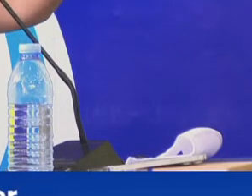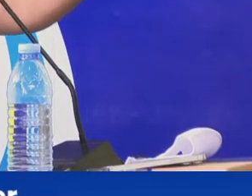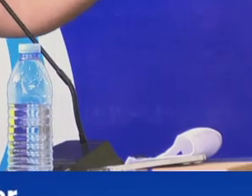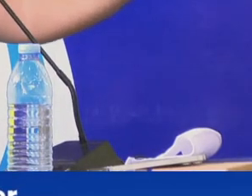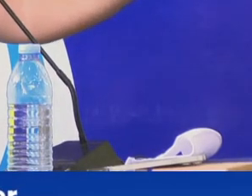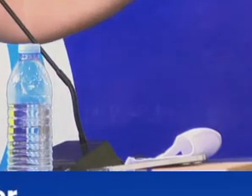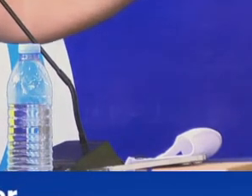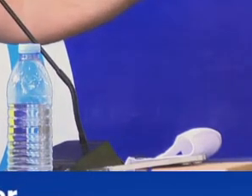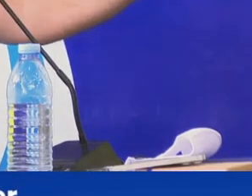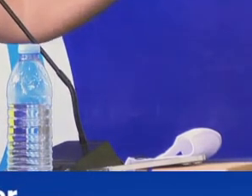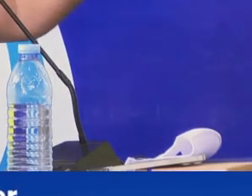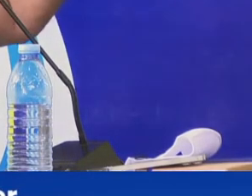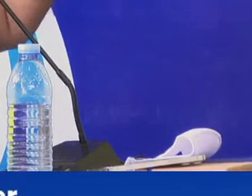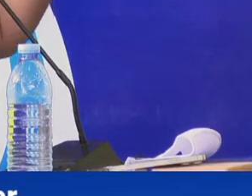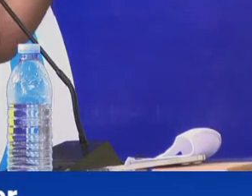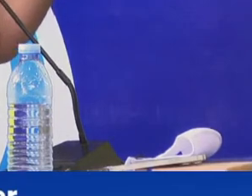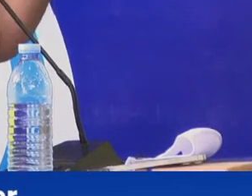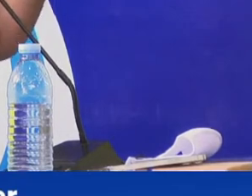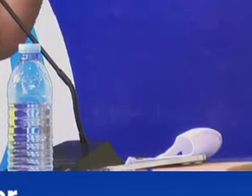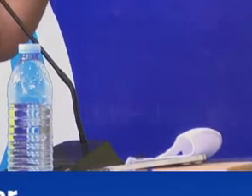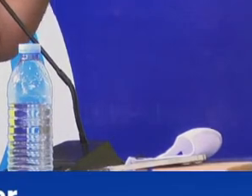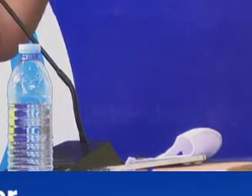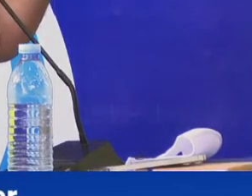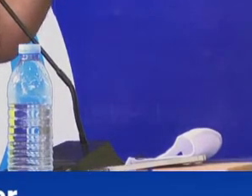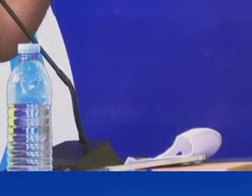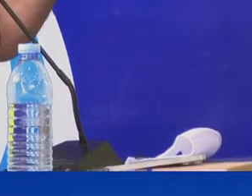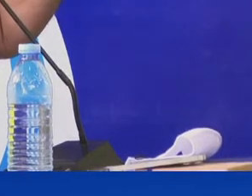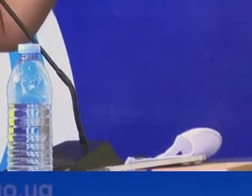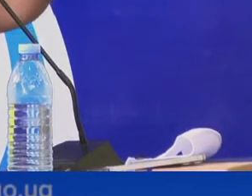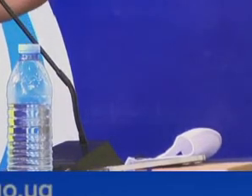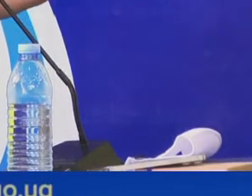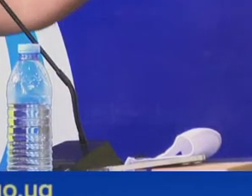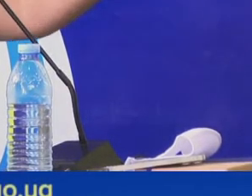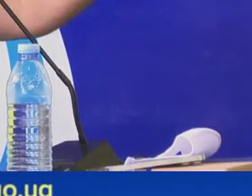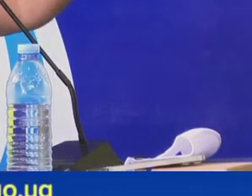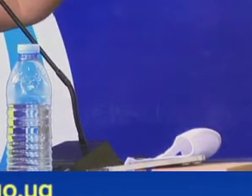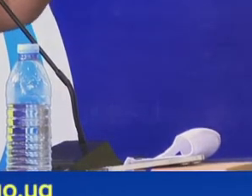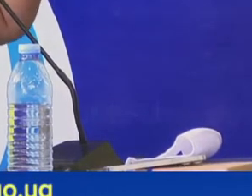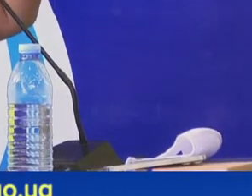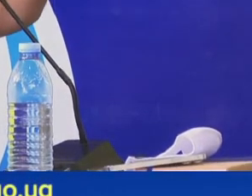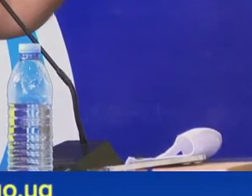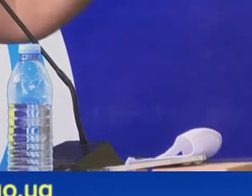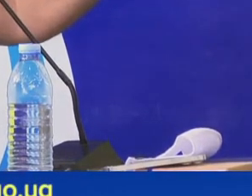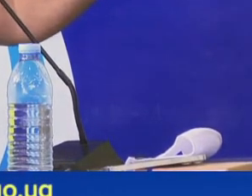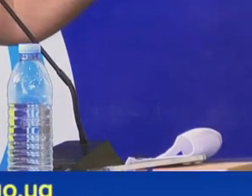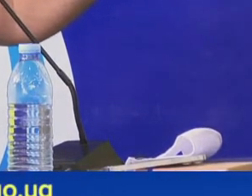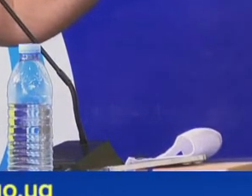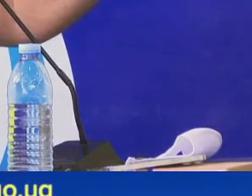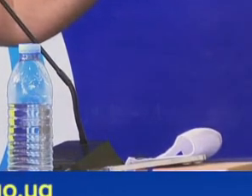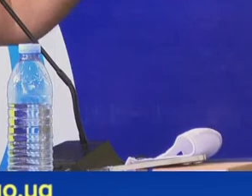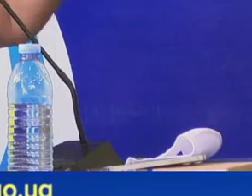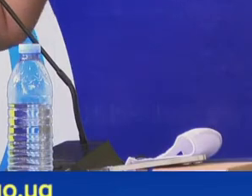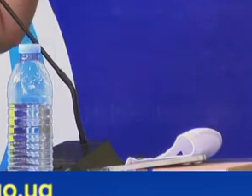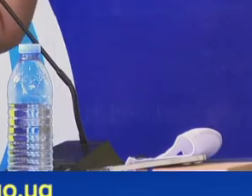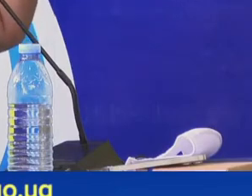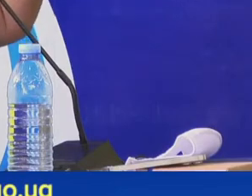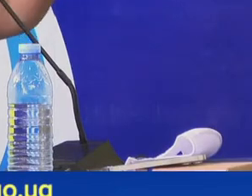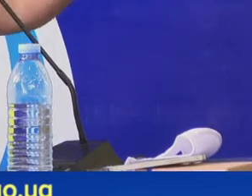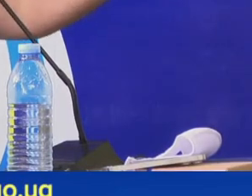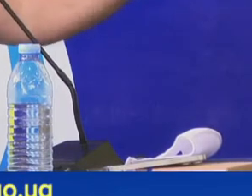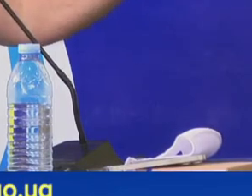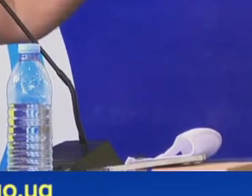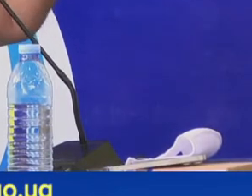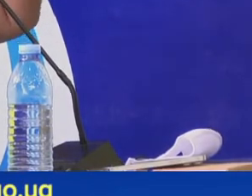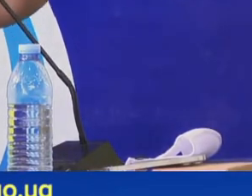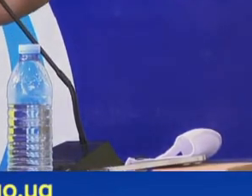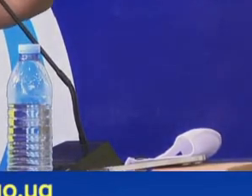when these buildings were closed down, we had to put workers on the building there to stay overnight. We used to